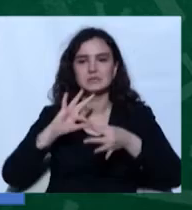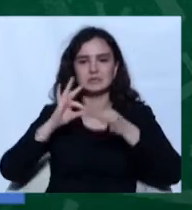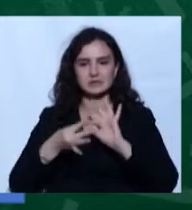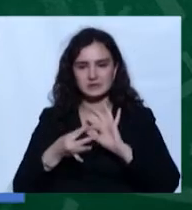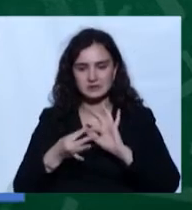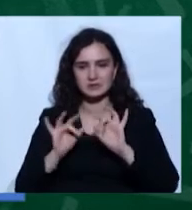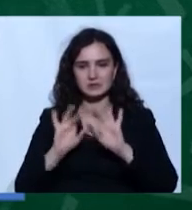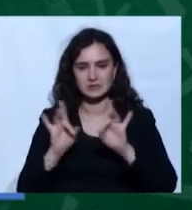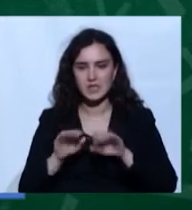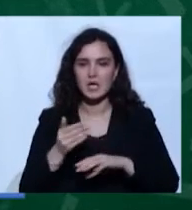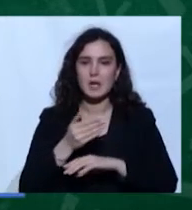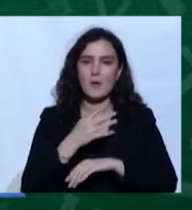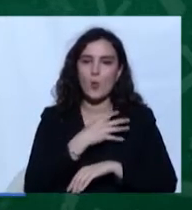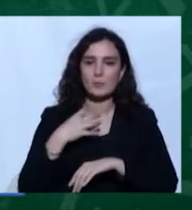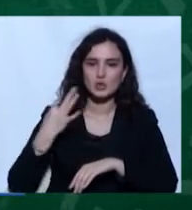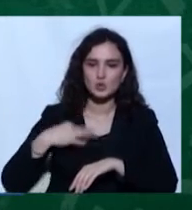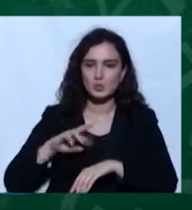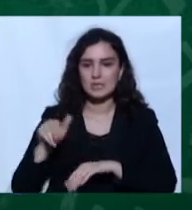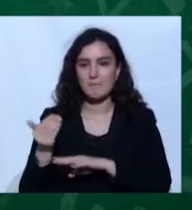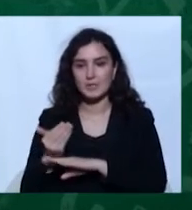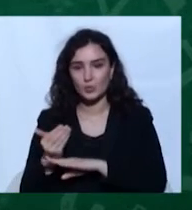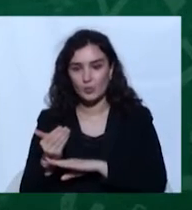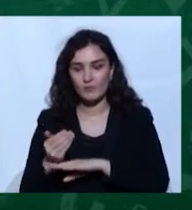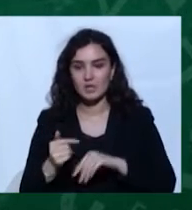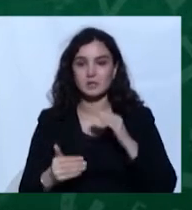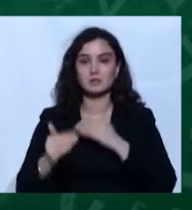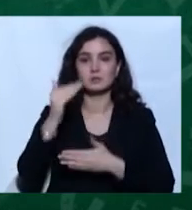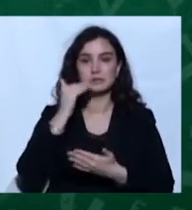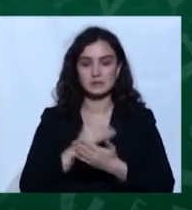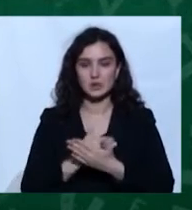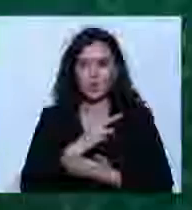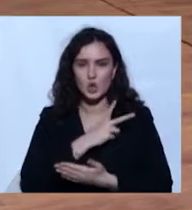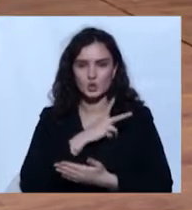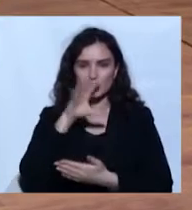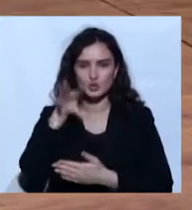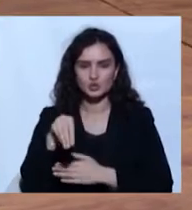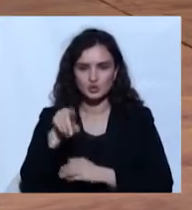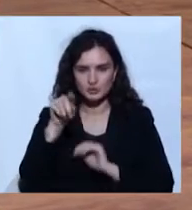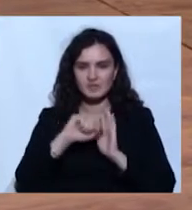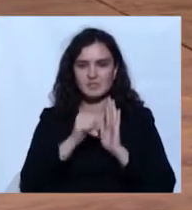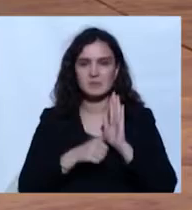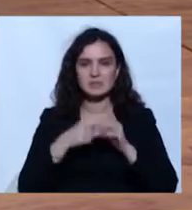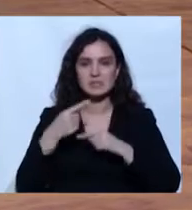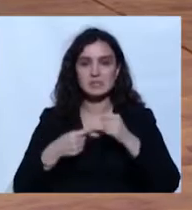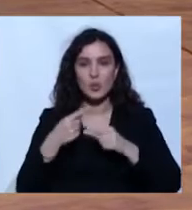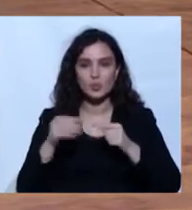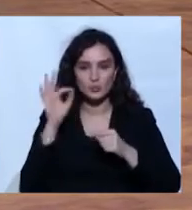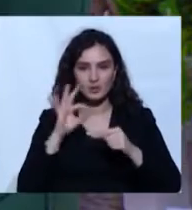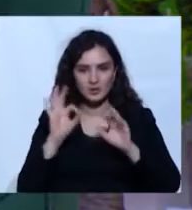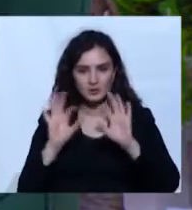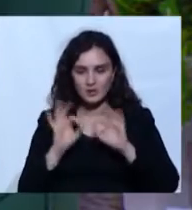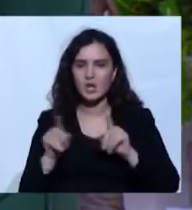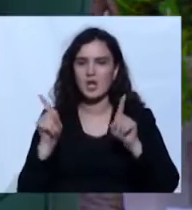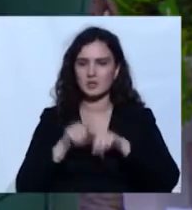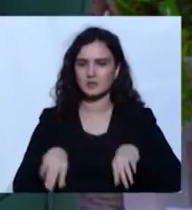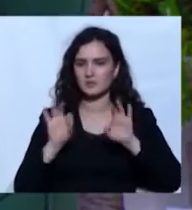pauper. We looked at the setting of London, England in the 16th century. And finally, we talked about